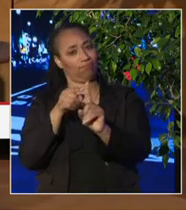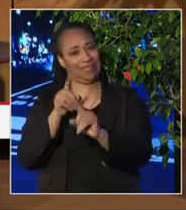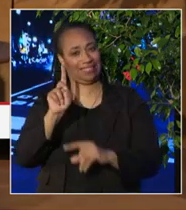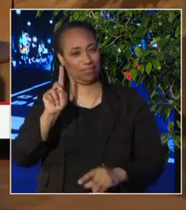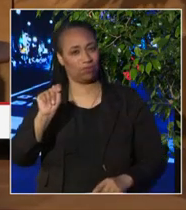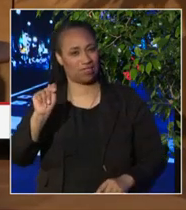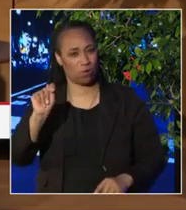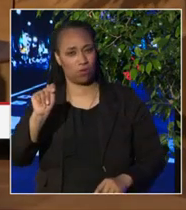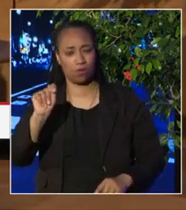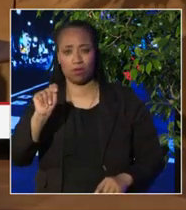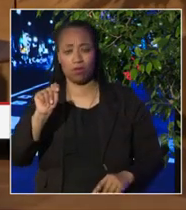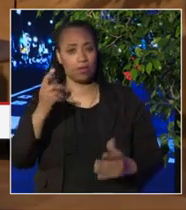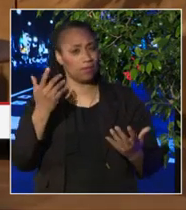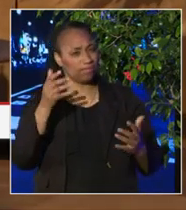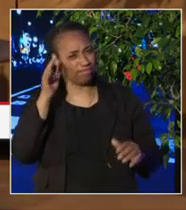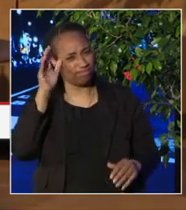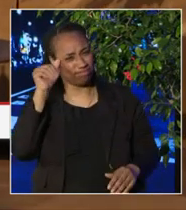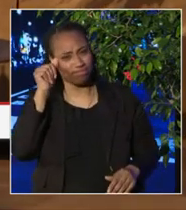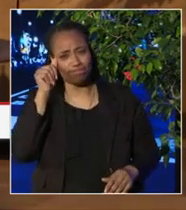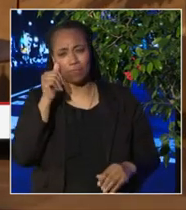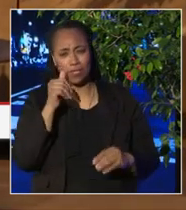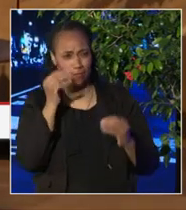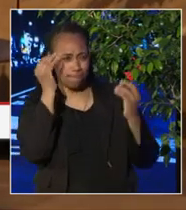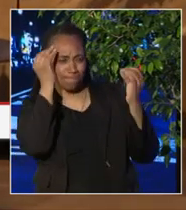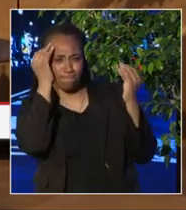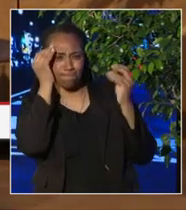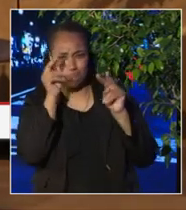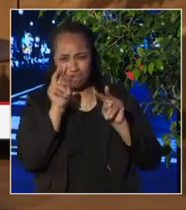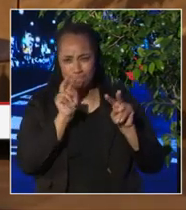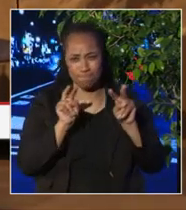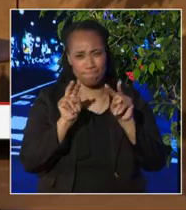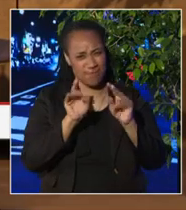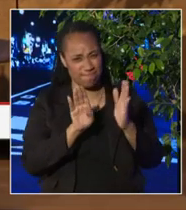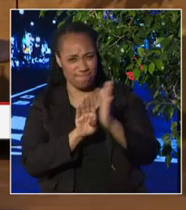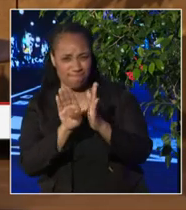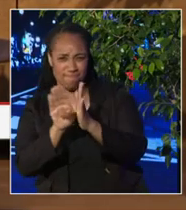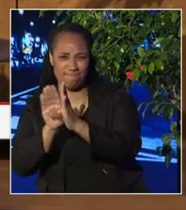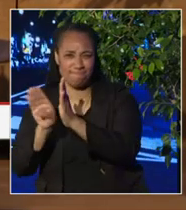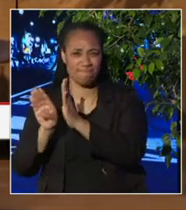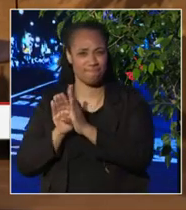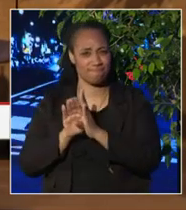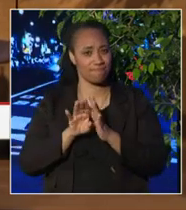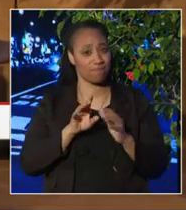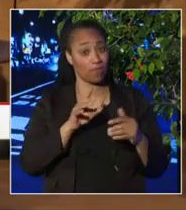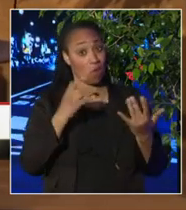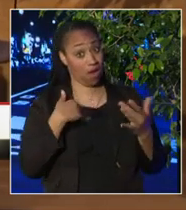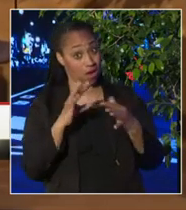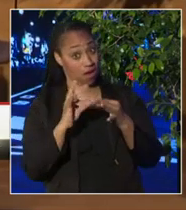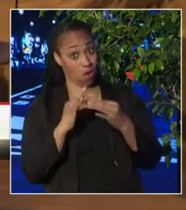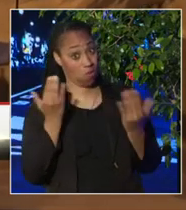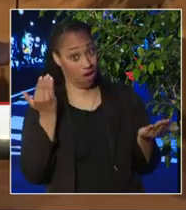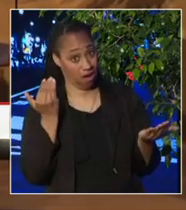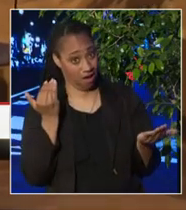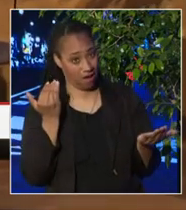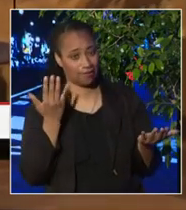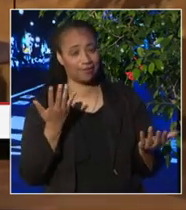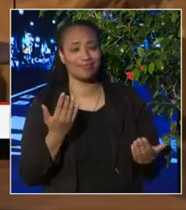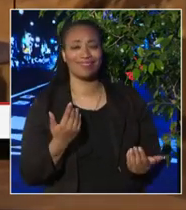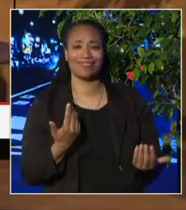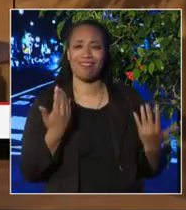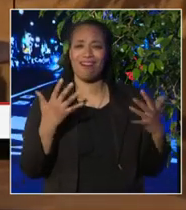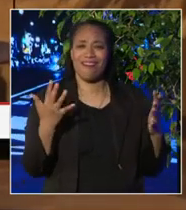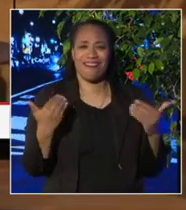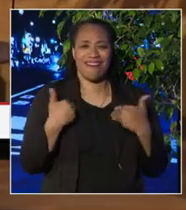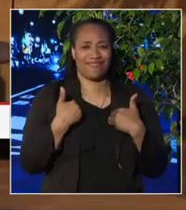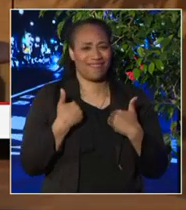of Columbia. And I can say that because we have laid out a